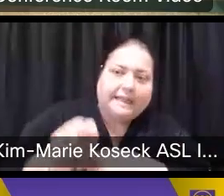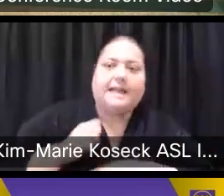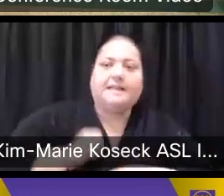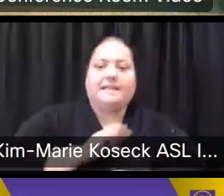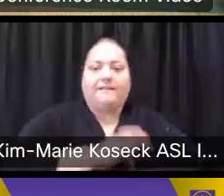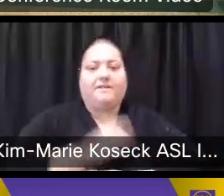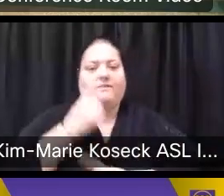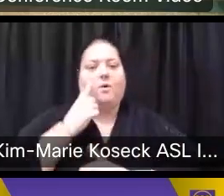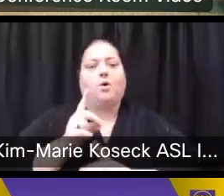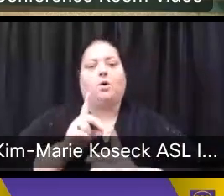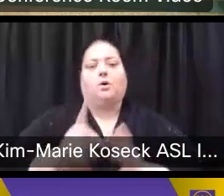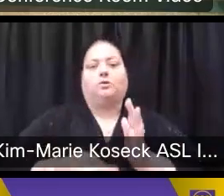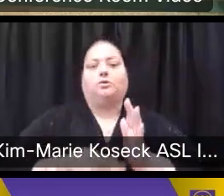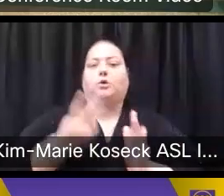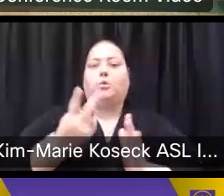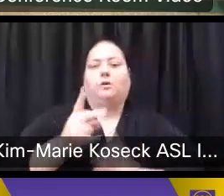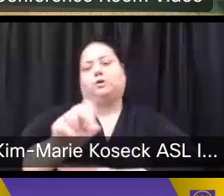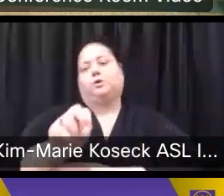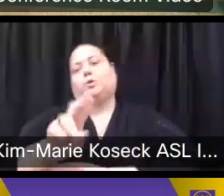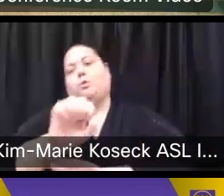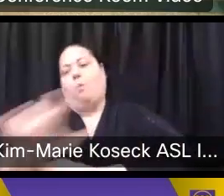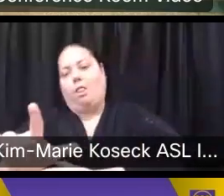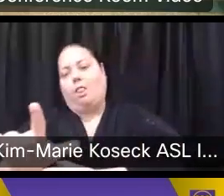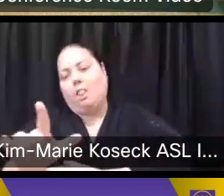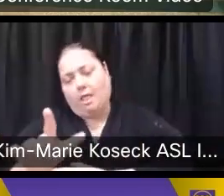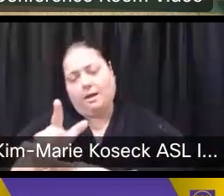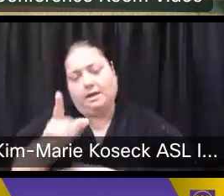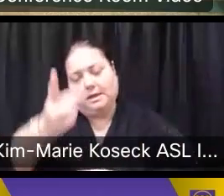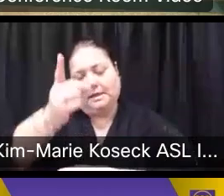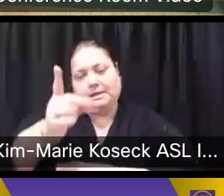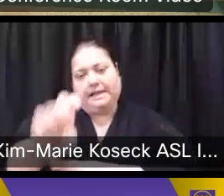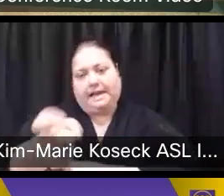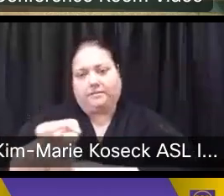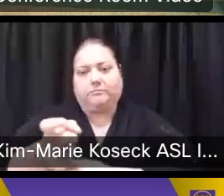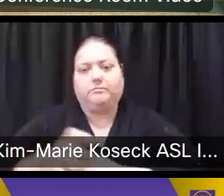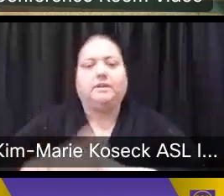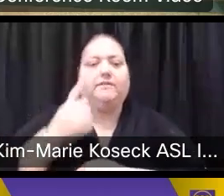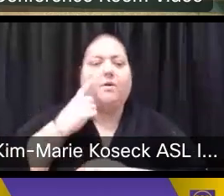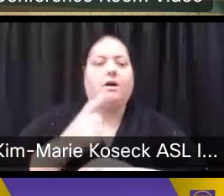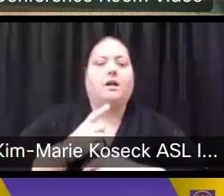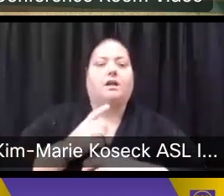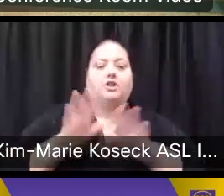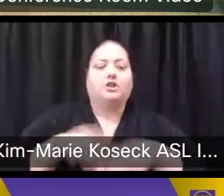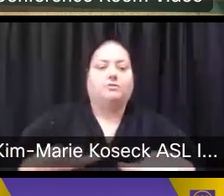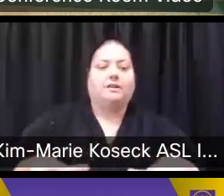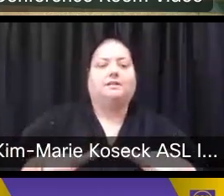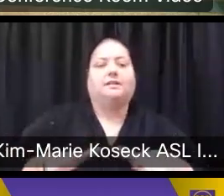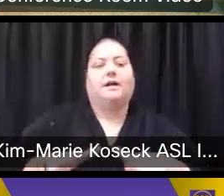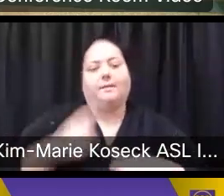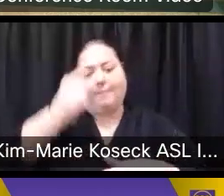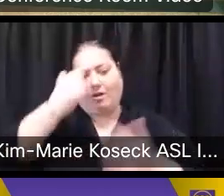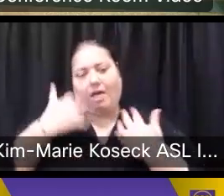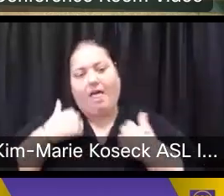dual diagnoses. As you're seeing, more of these services are on the children and adolescent side than on the adult side.